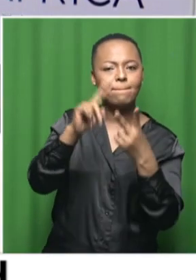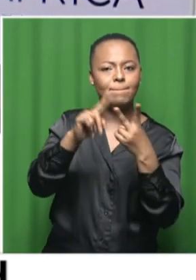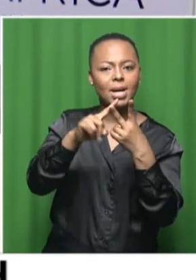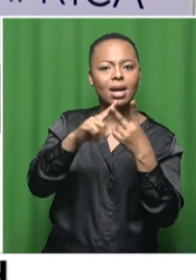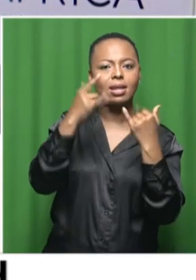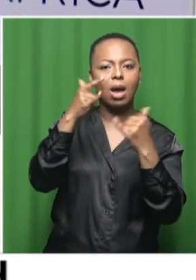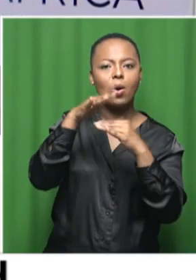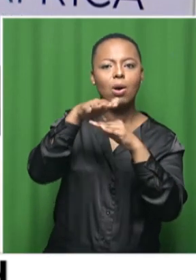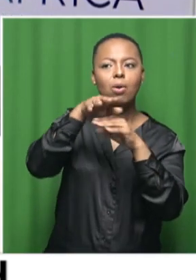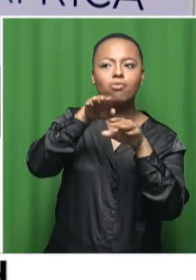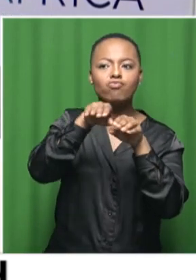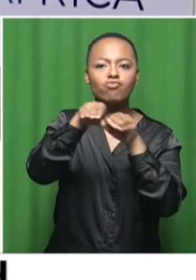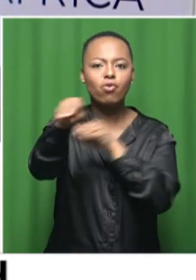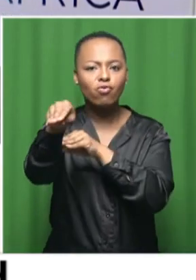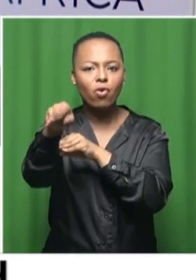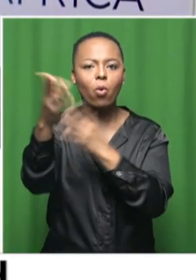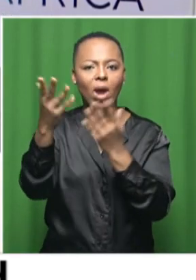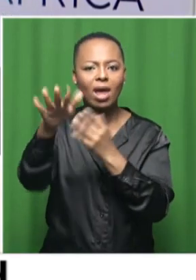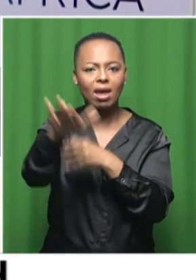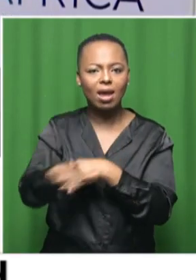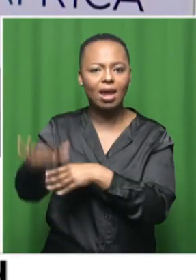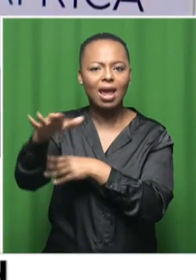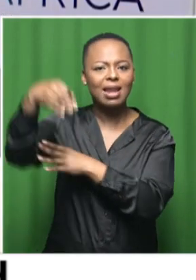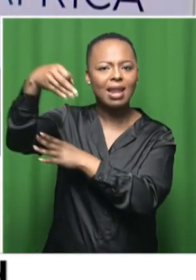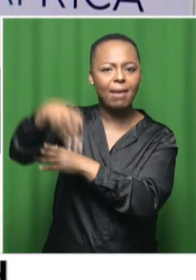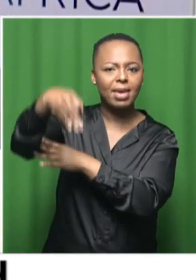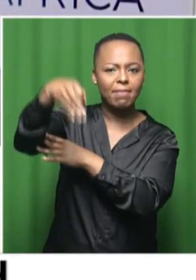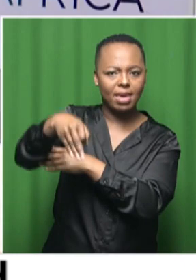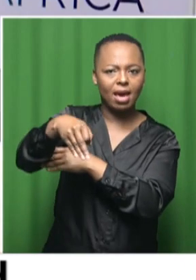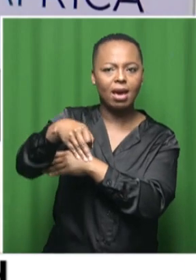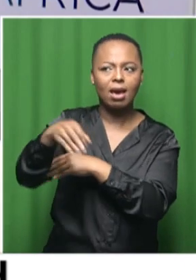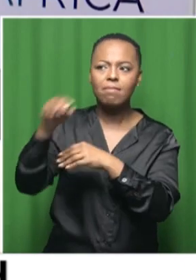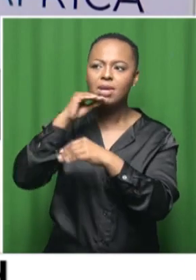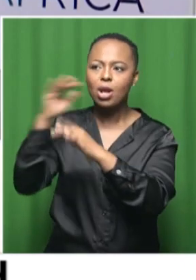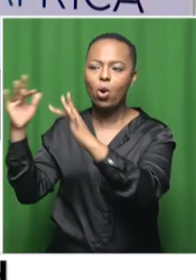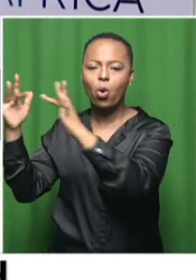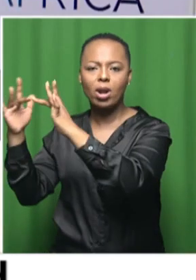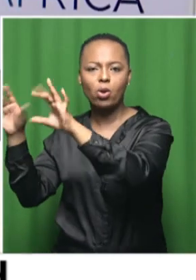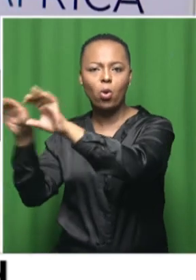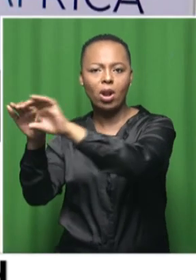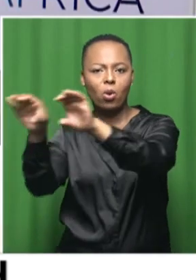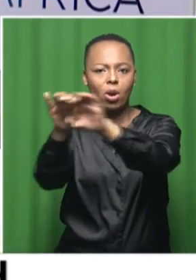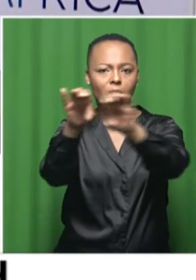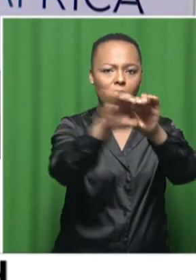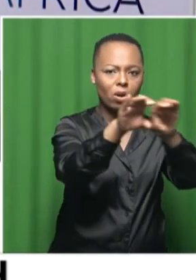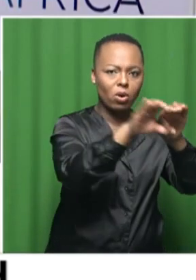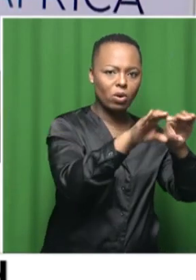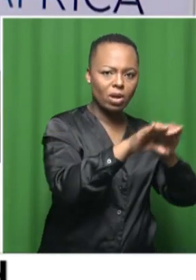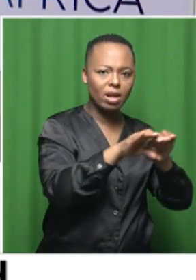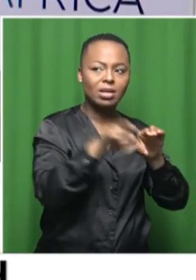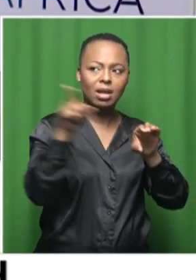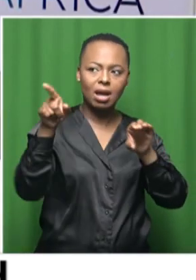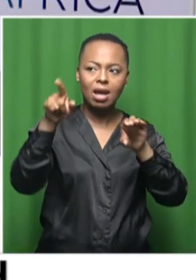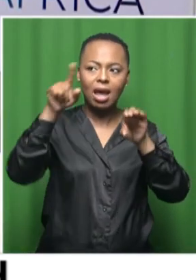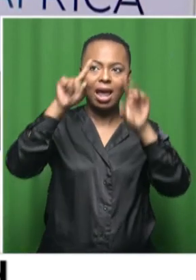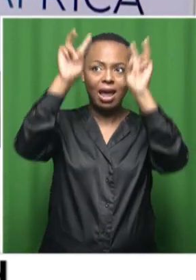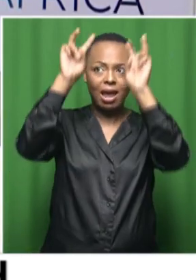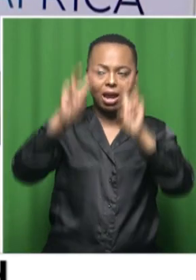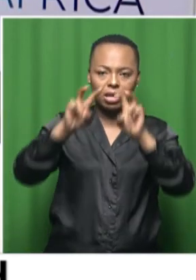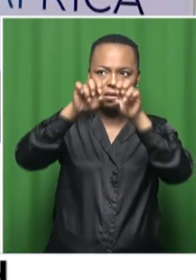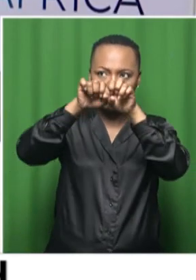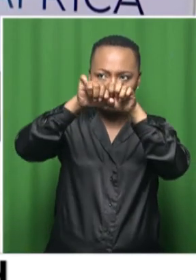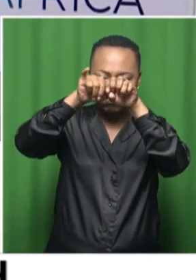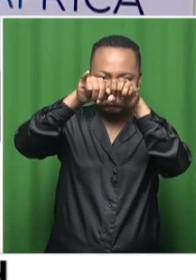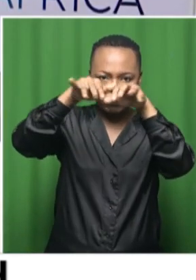into Namibia. So what that does is that it helps to generate, if you like, energy produced from